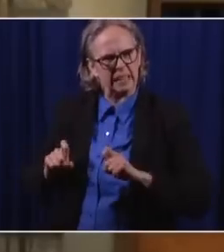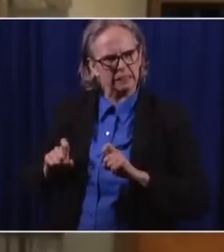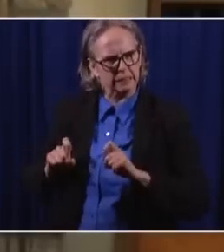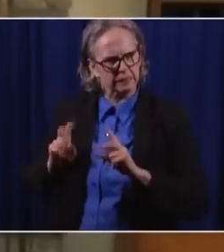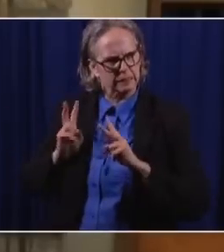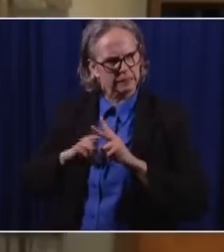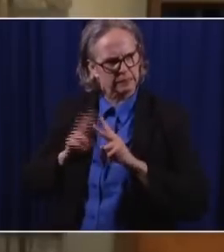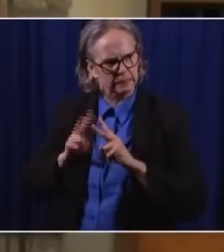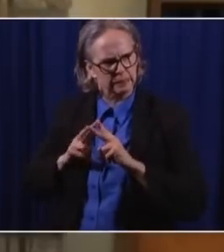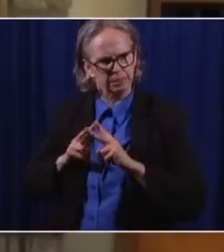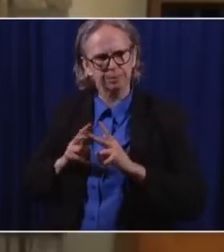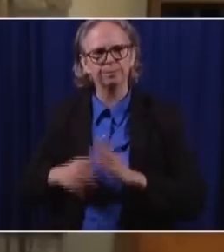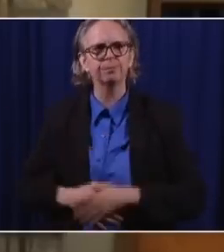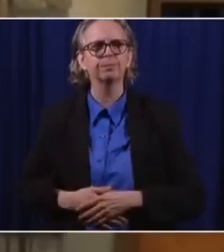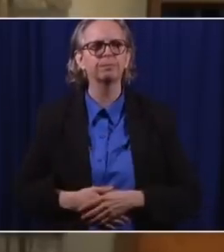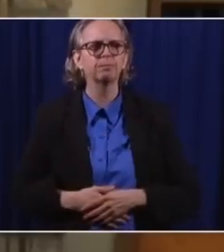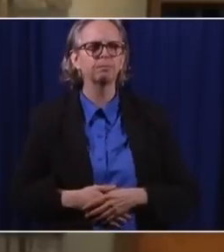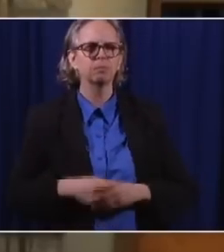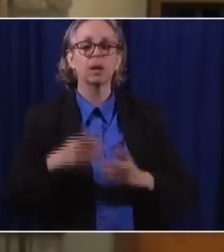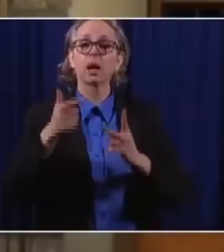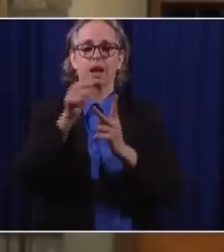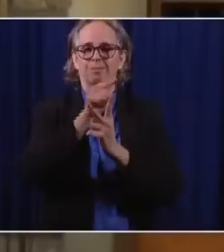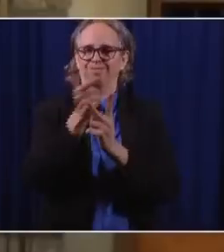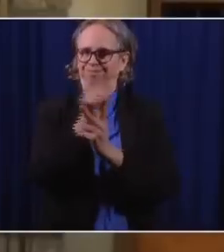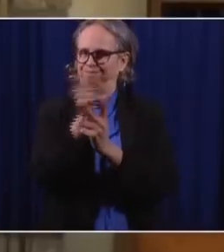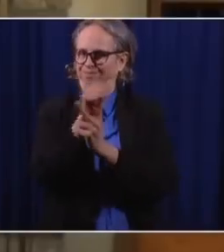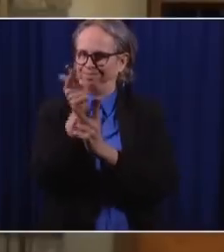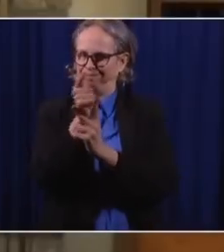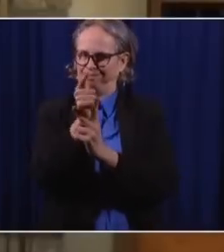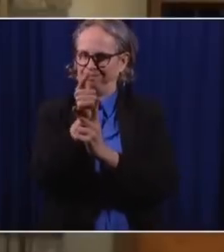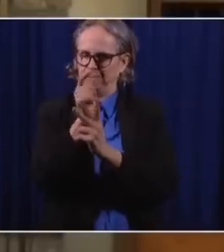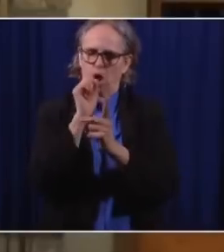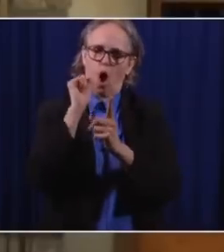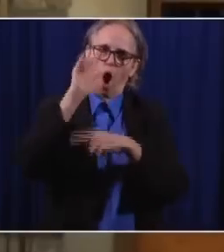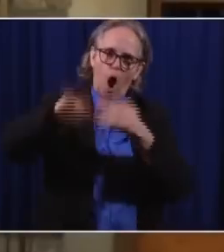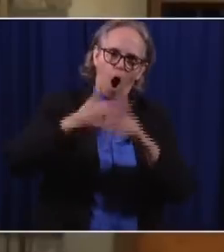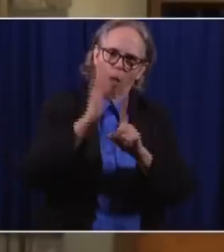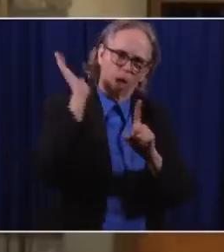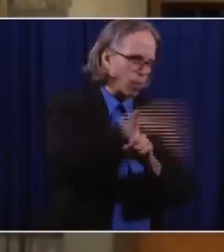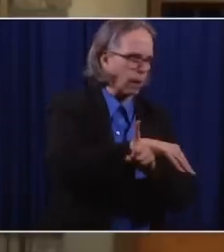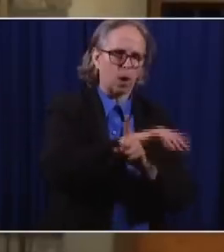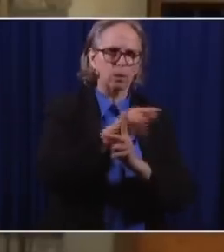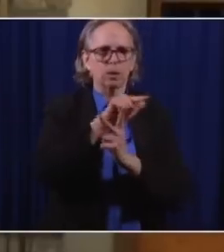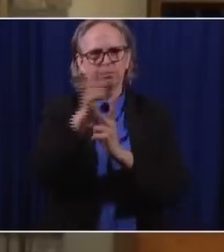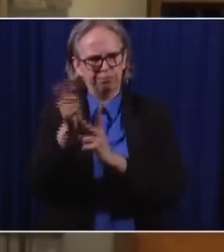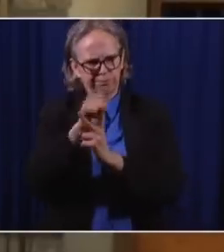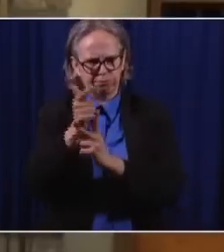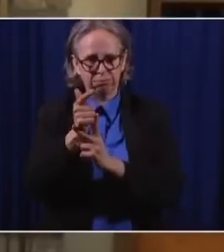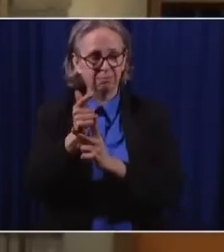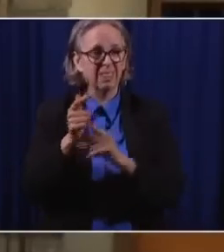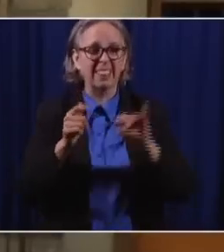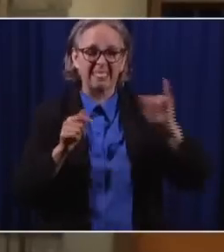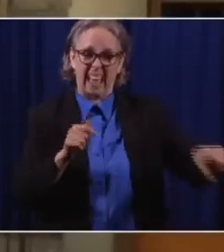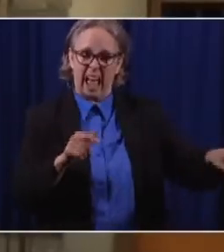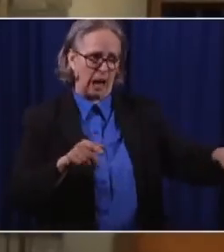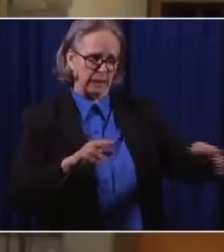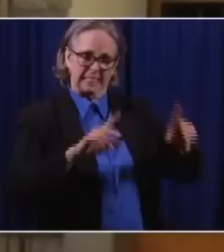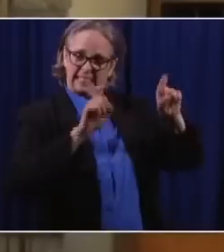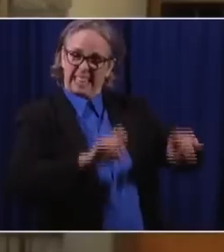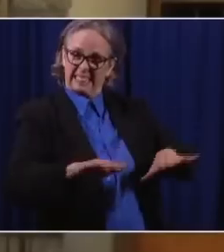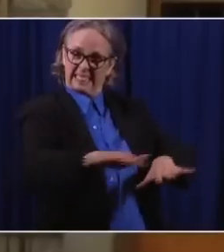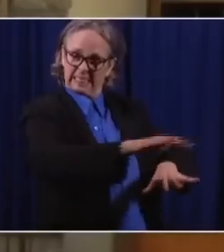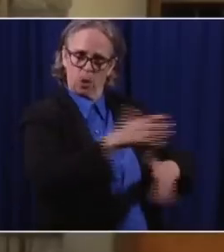alternating them. We are also looking at or doing a surge. And so we're picking